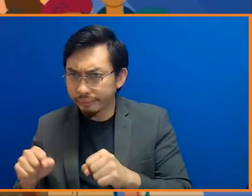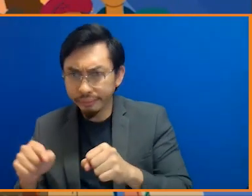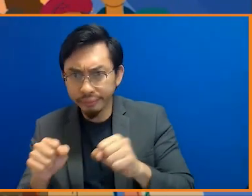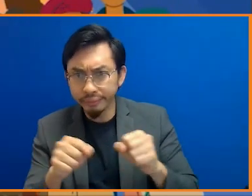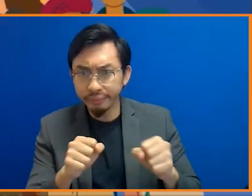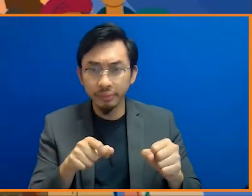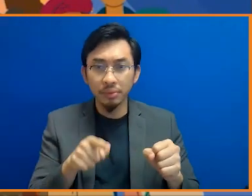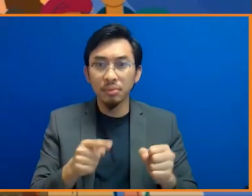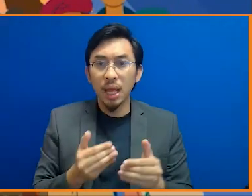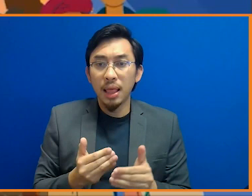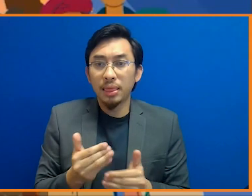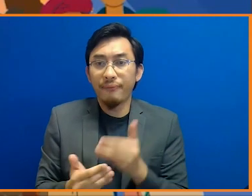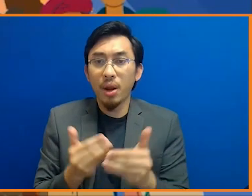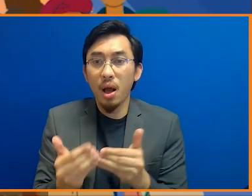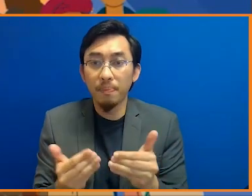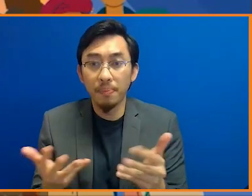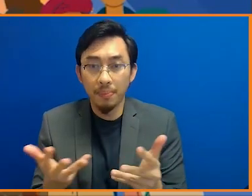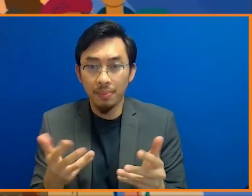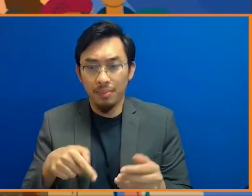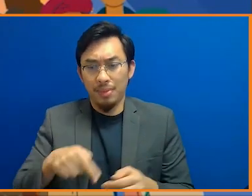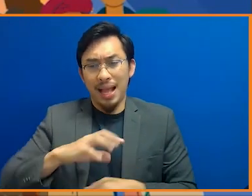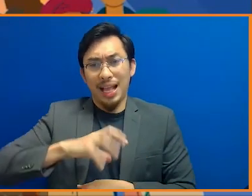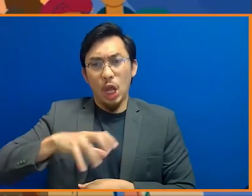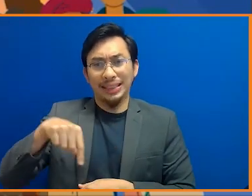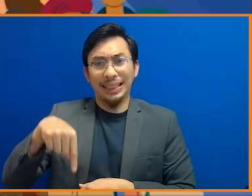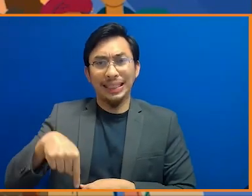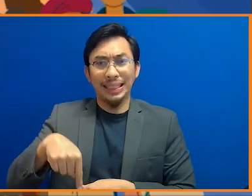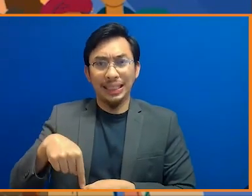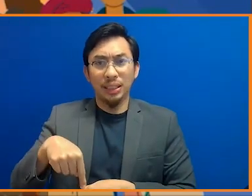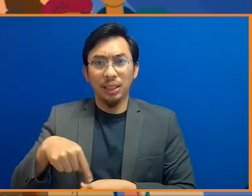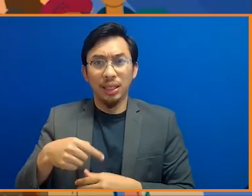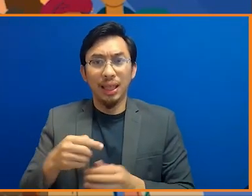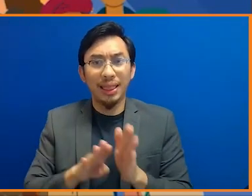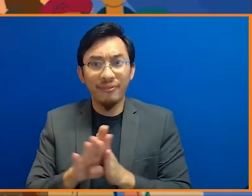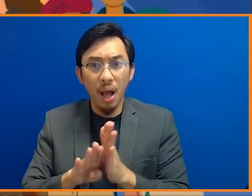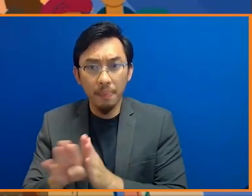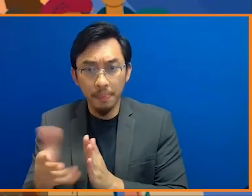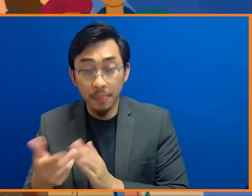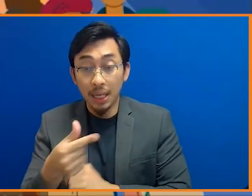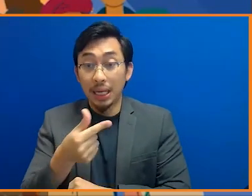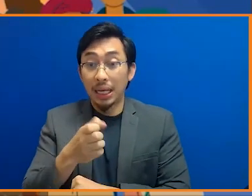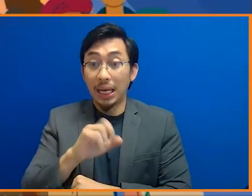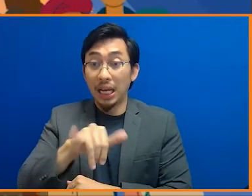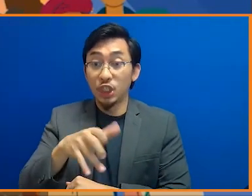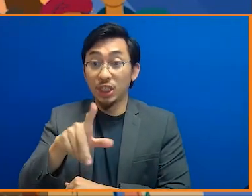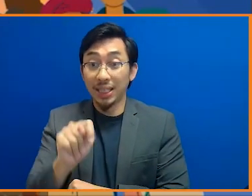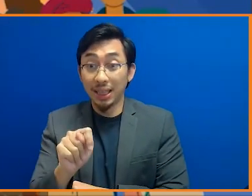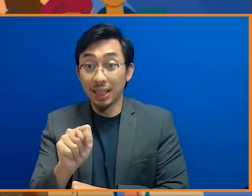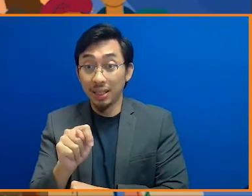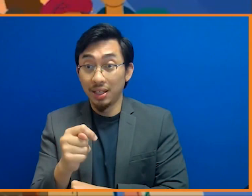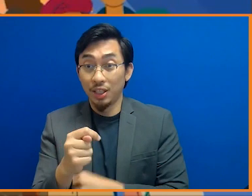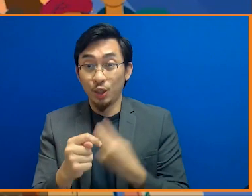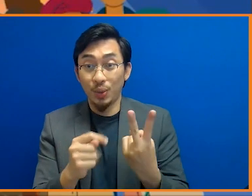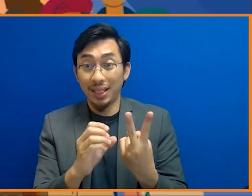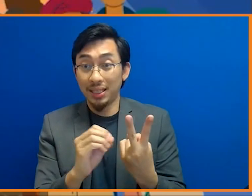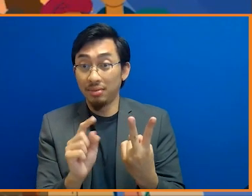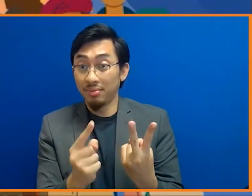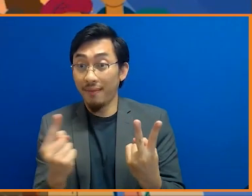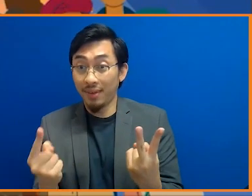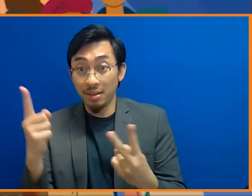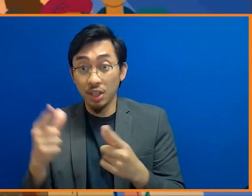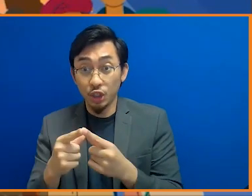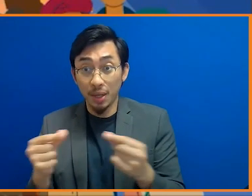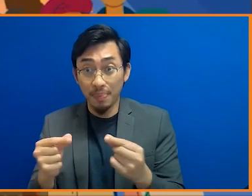think we all agree is still a developing country. And the gadget in 2011, it